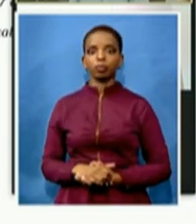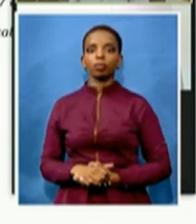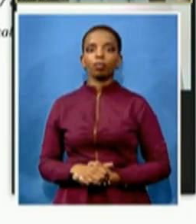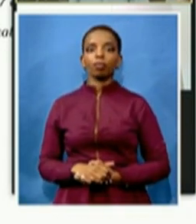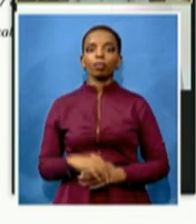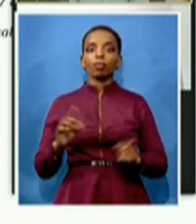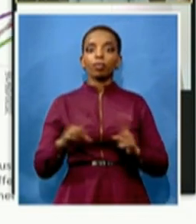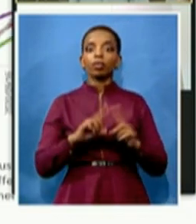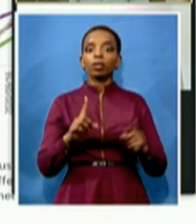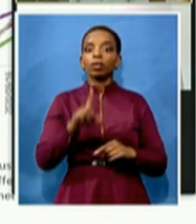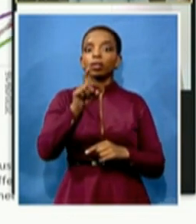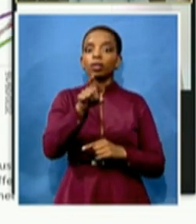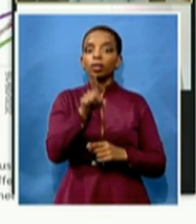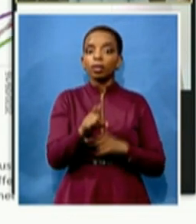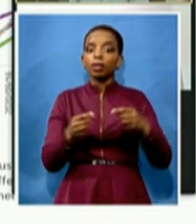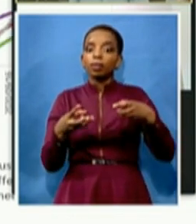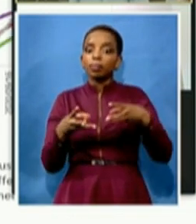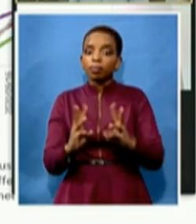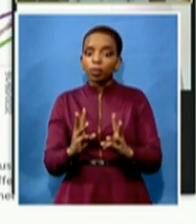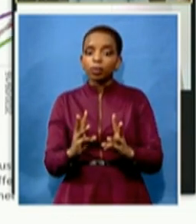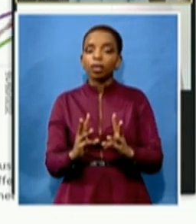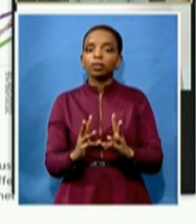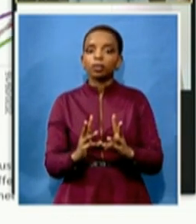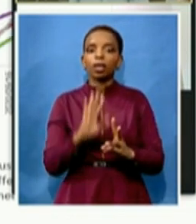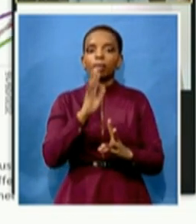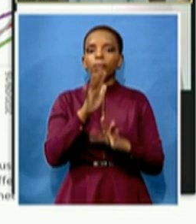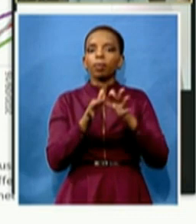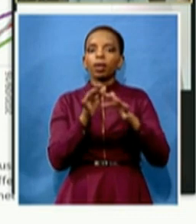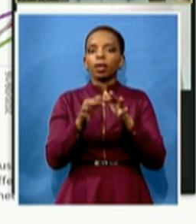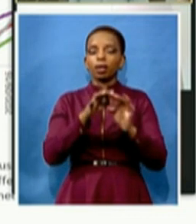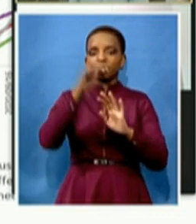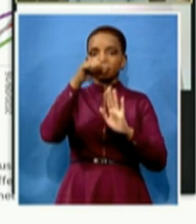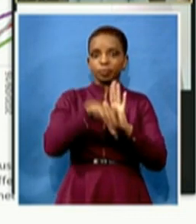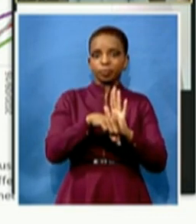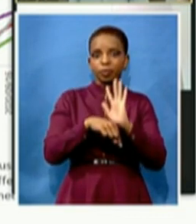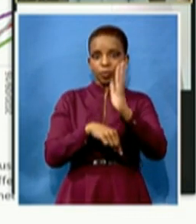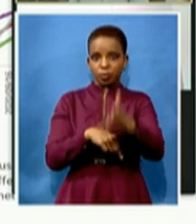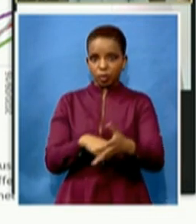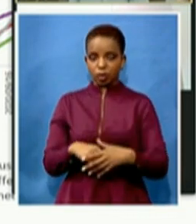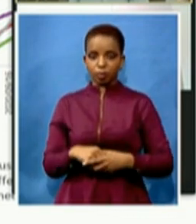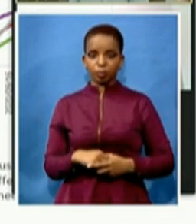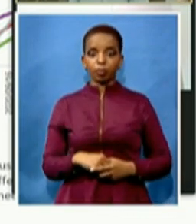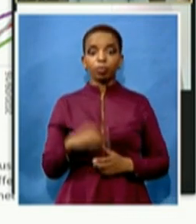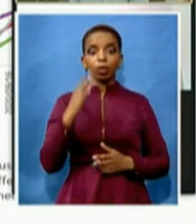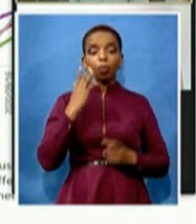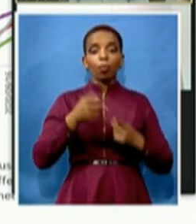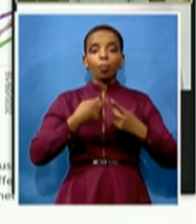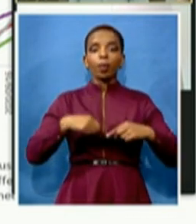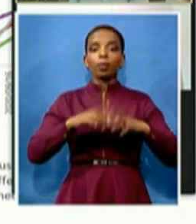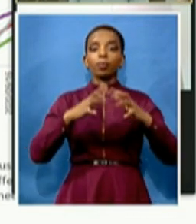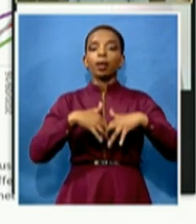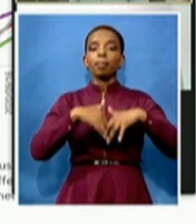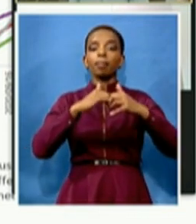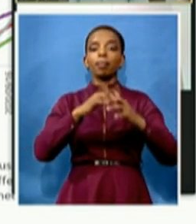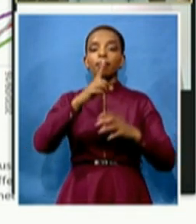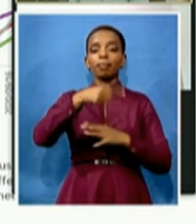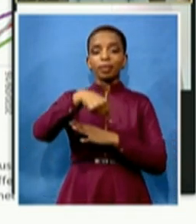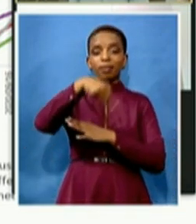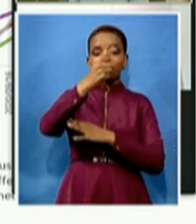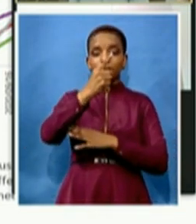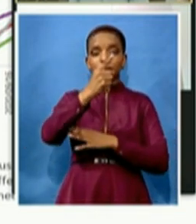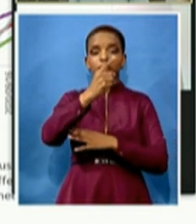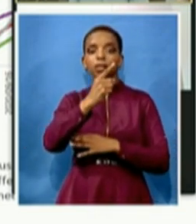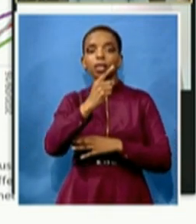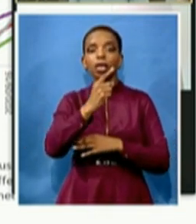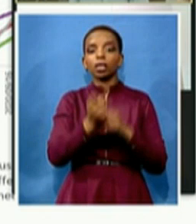bit about that. So when we produced our first set of scenarios, the intention was to say,